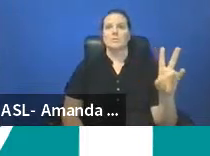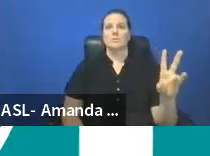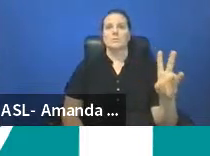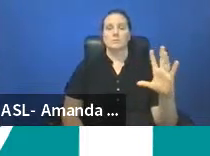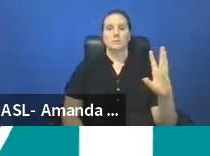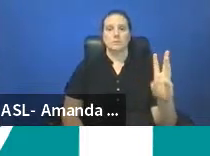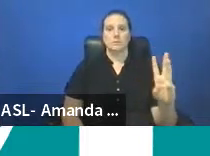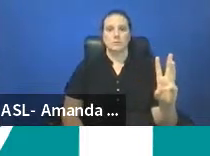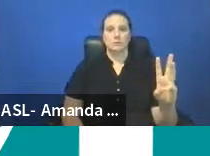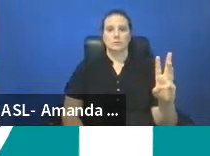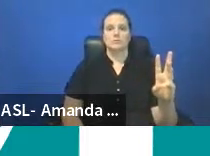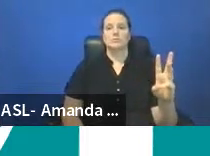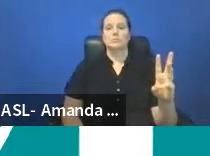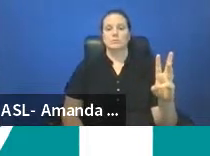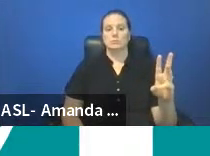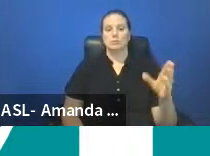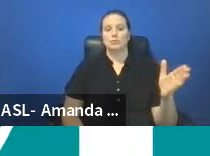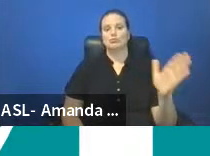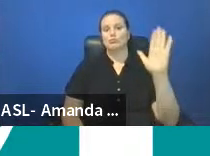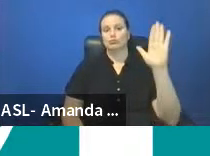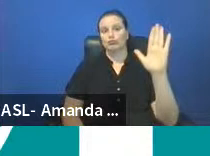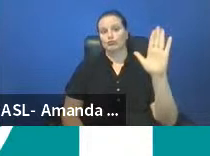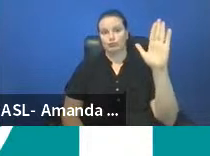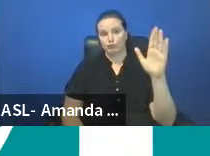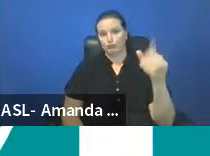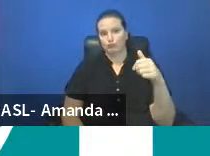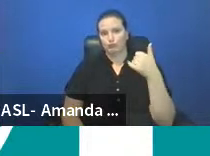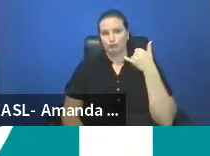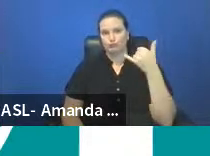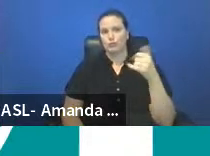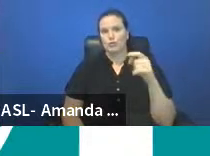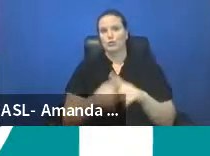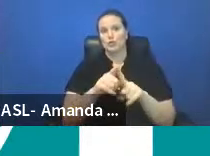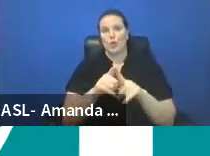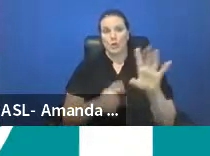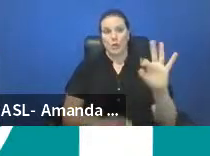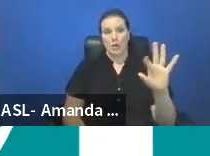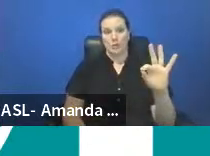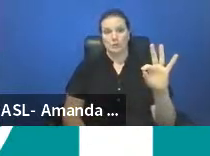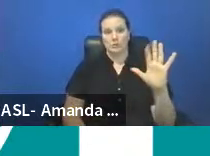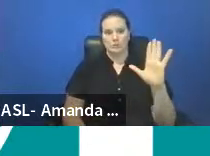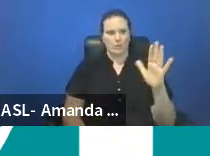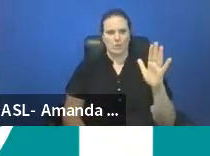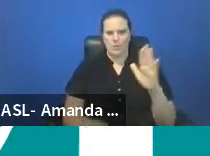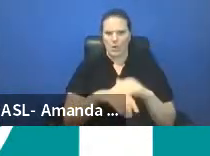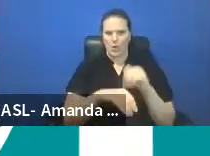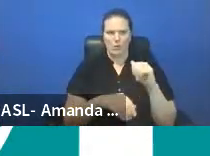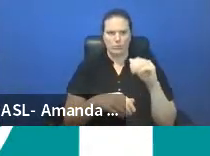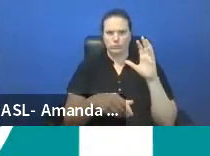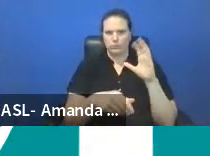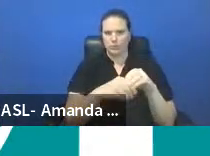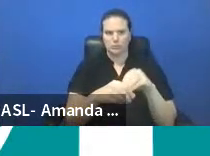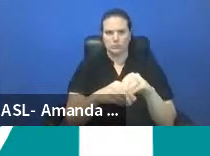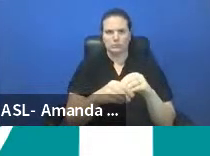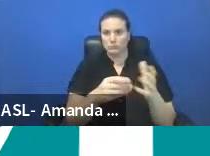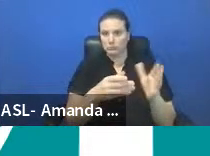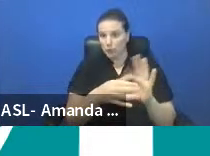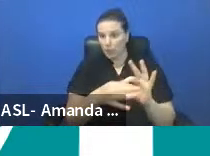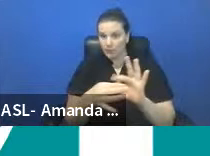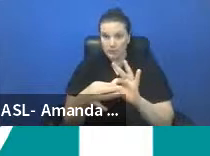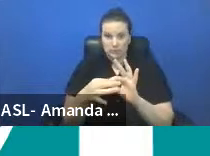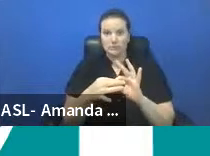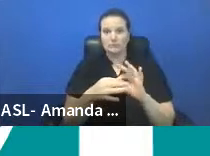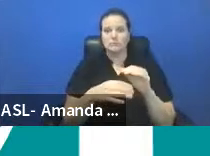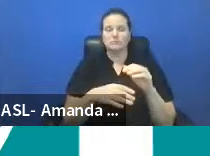701376. To raise your hand, dial *9. I will call on participants to provide comment